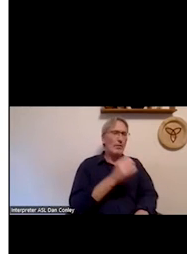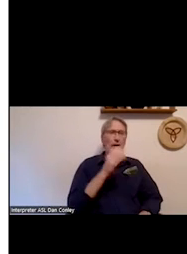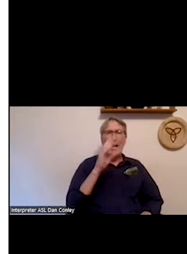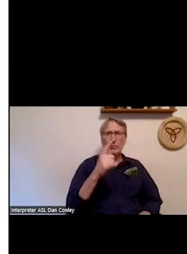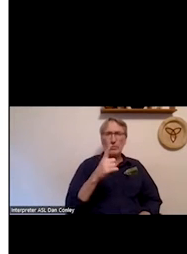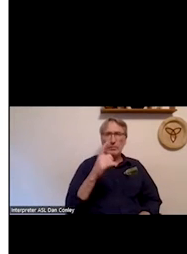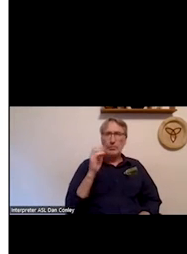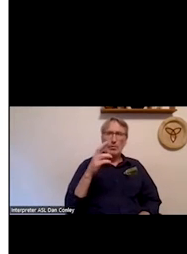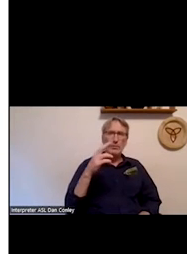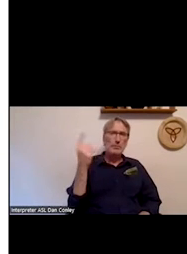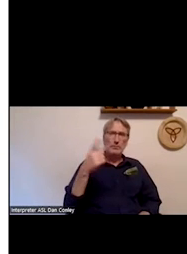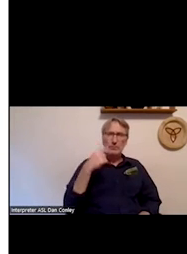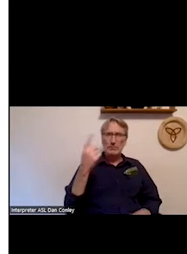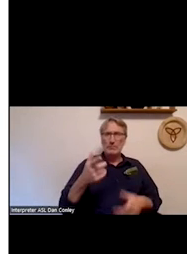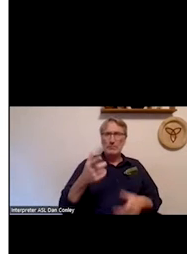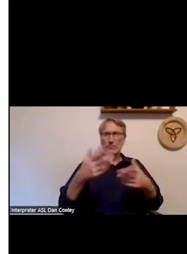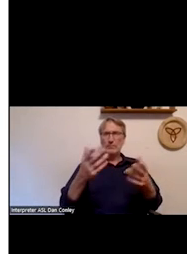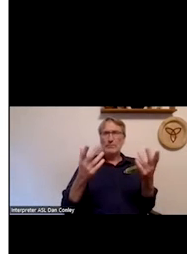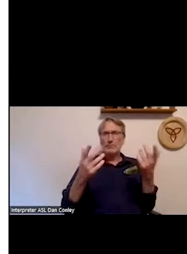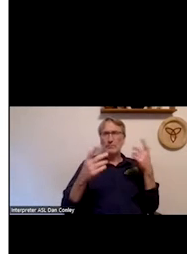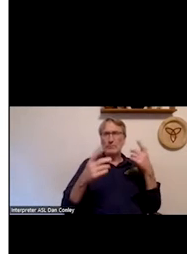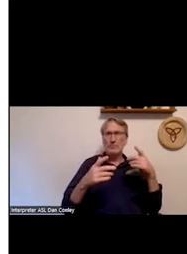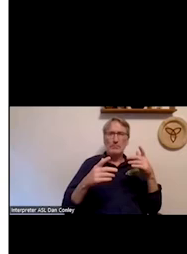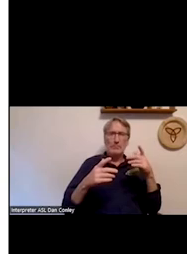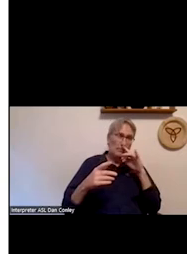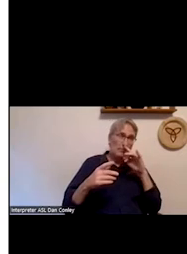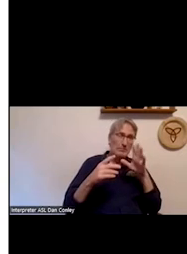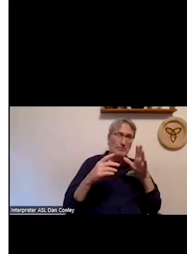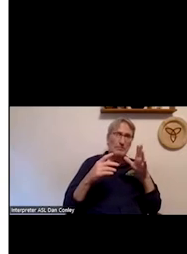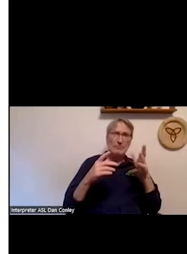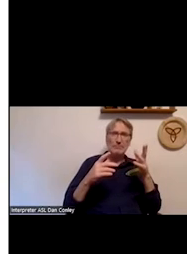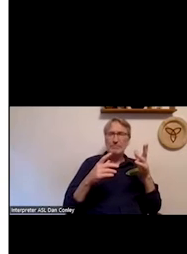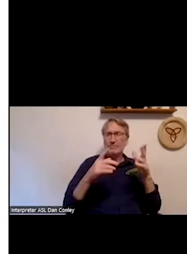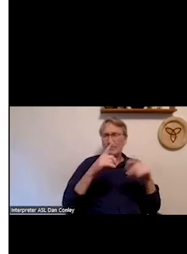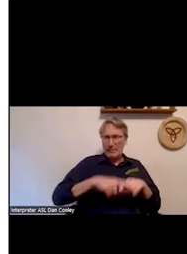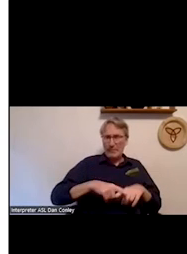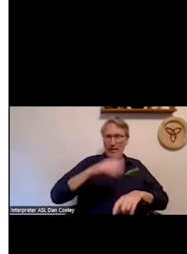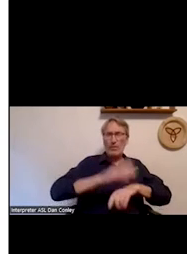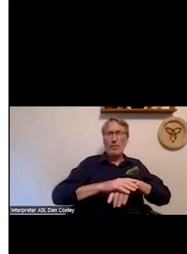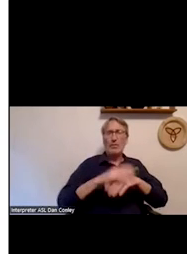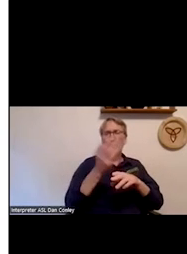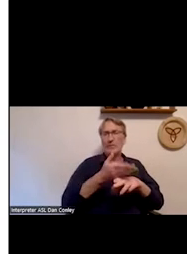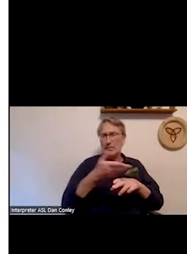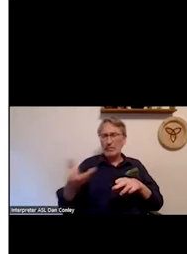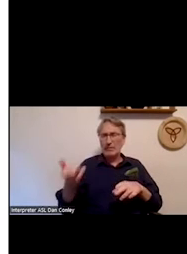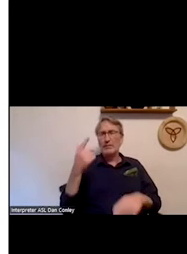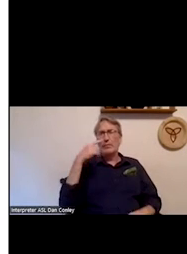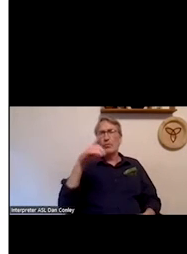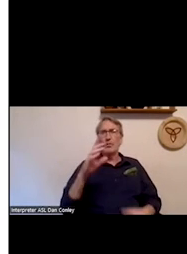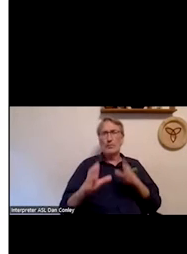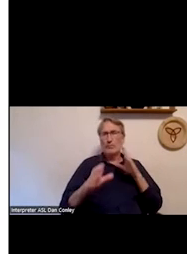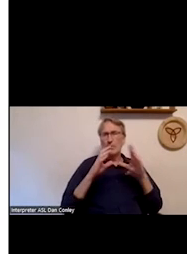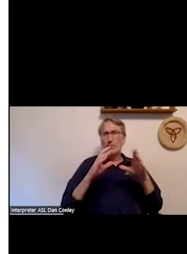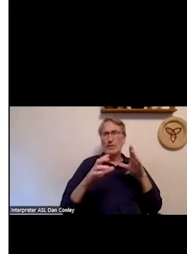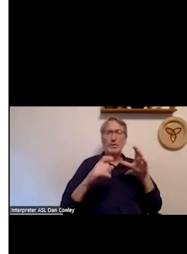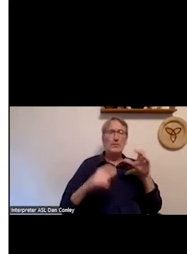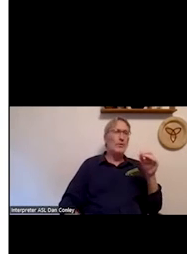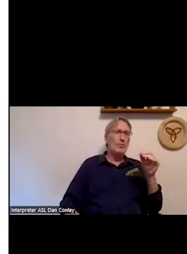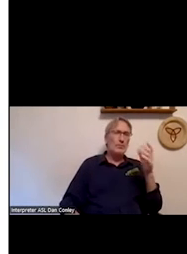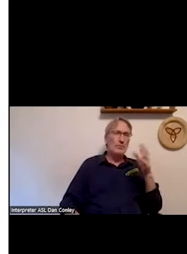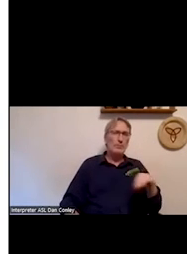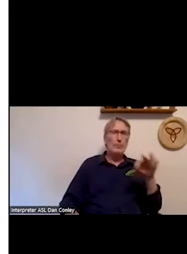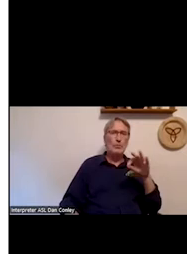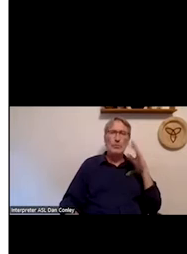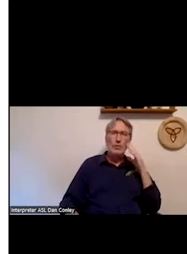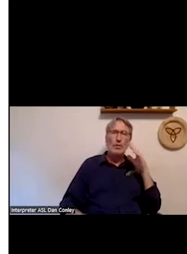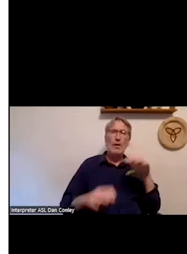children on spectrum and children with intellectual disabilities often rely on many different devices to help them communicate. And so it's an important thing to know how to be